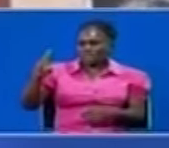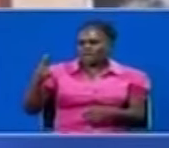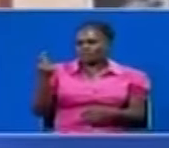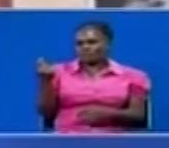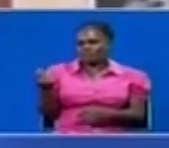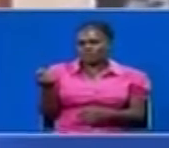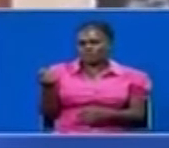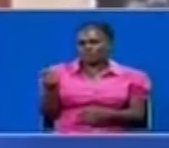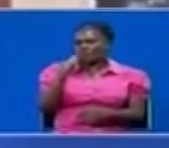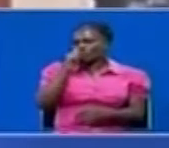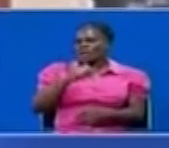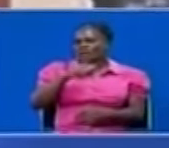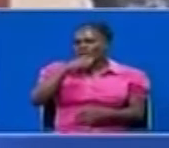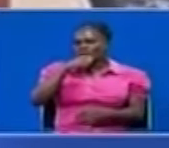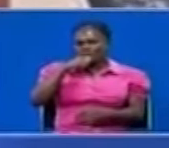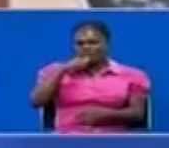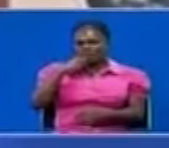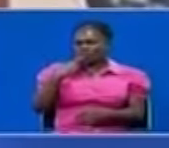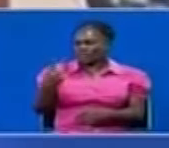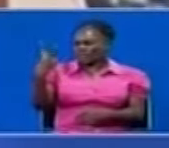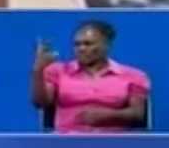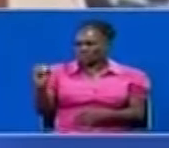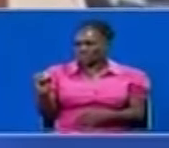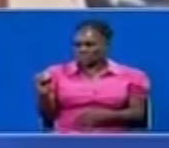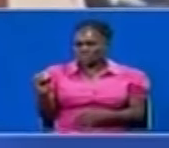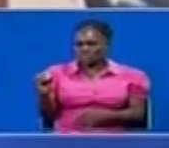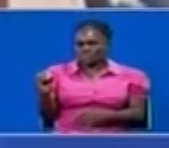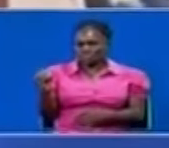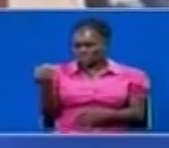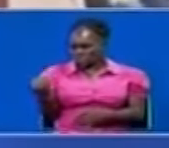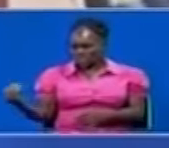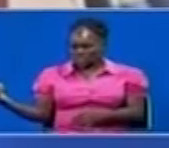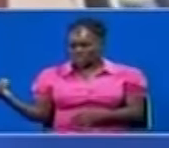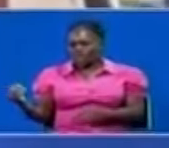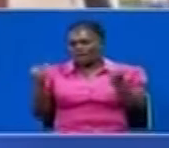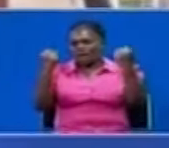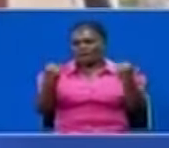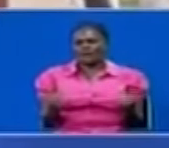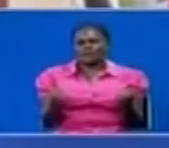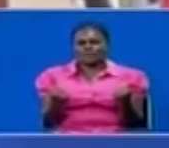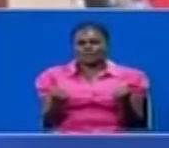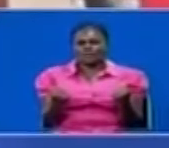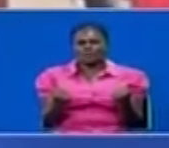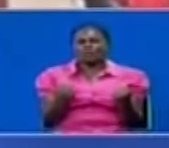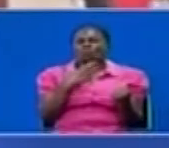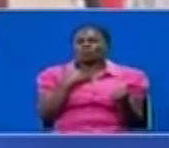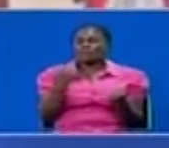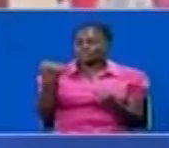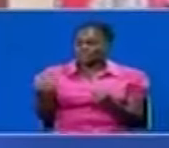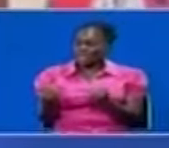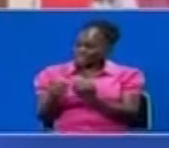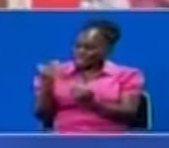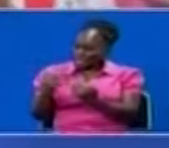a school has a teacher handles around 120 pupils. So it's very difficult. If you want a child to be attended